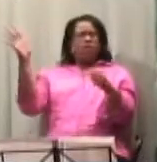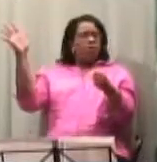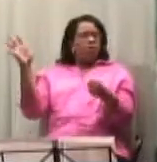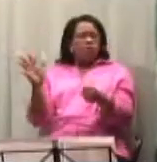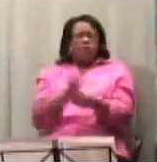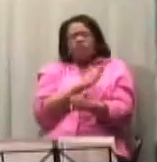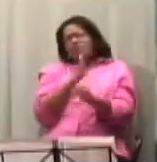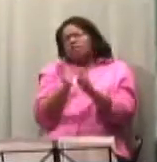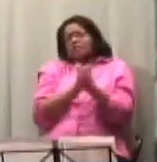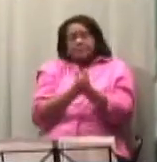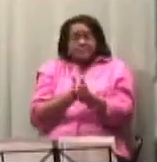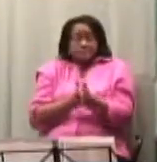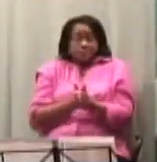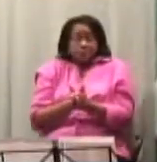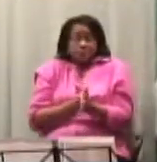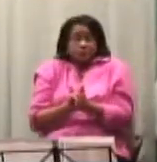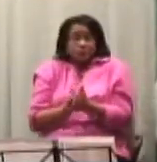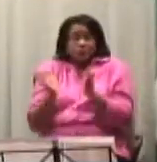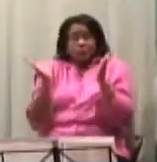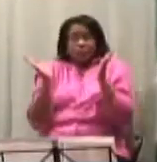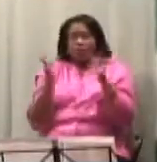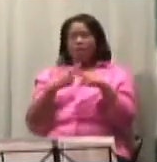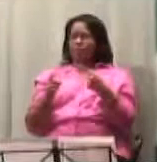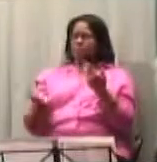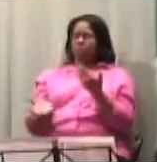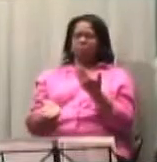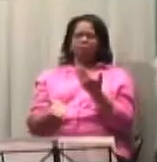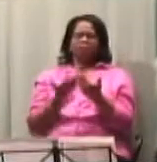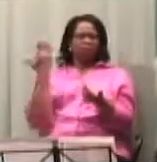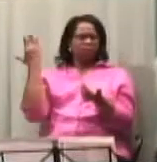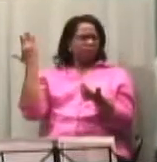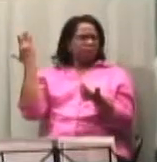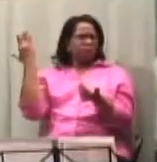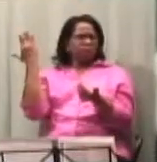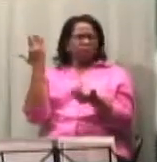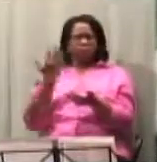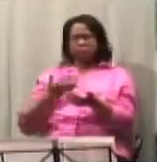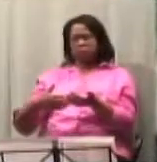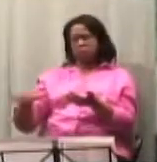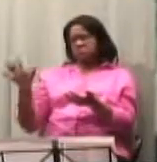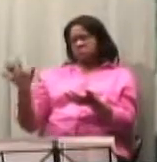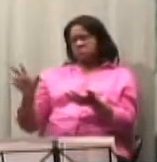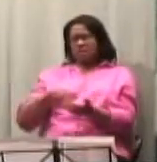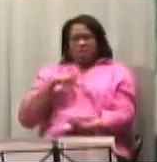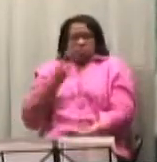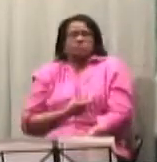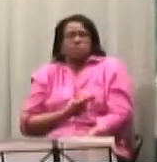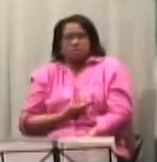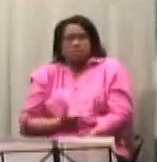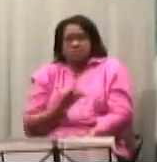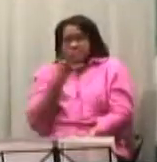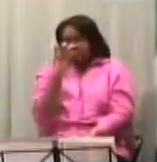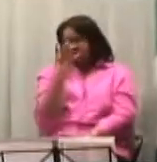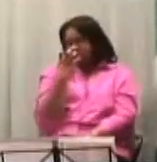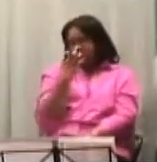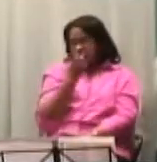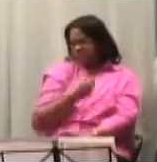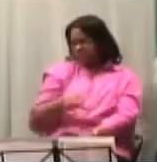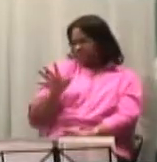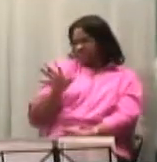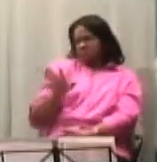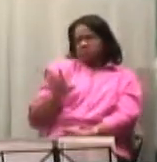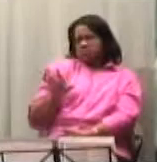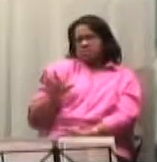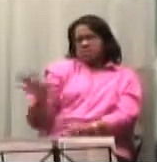enthusiasm, but very easily they get upset because maybe